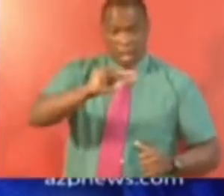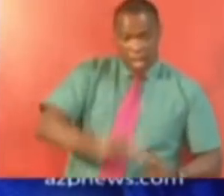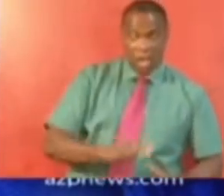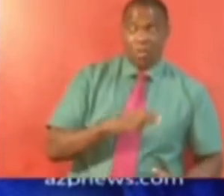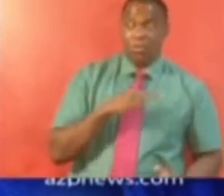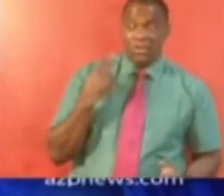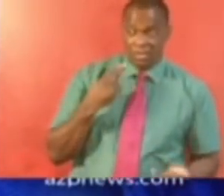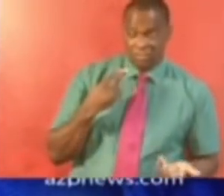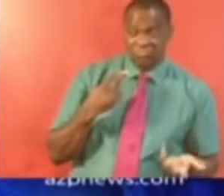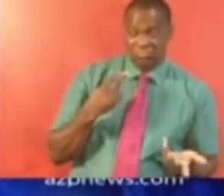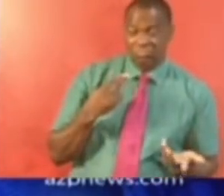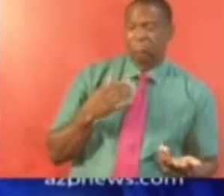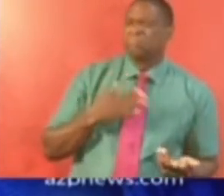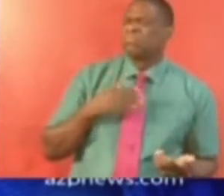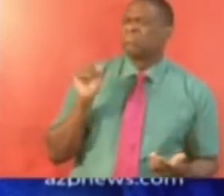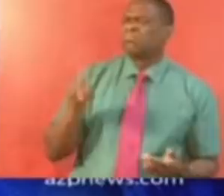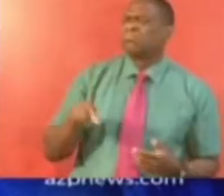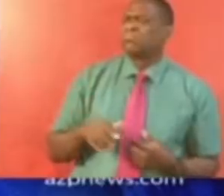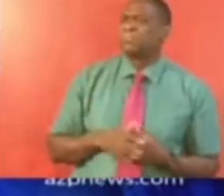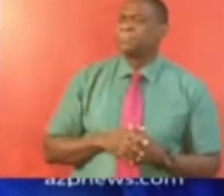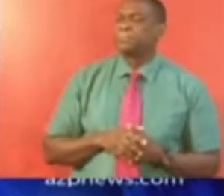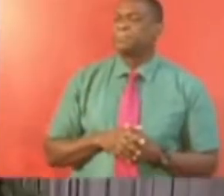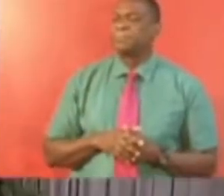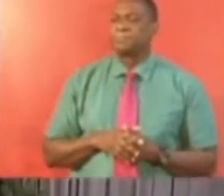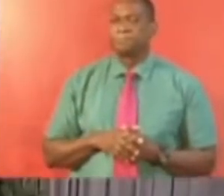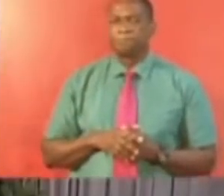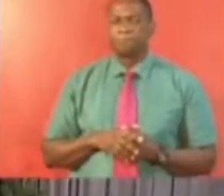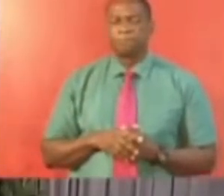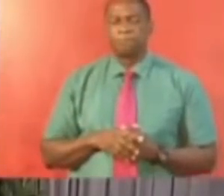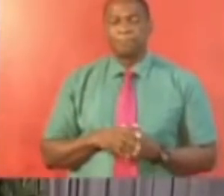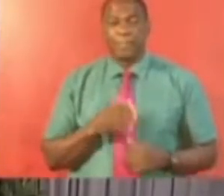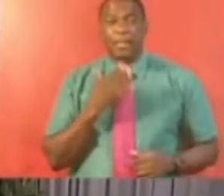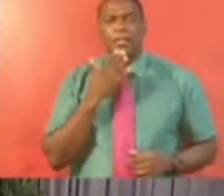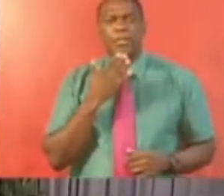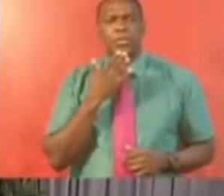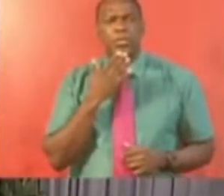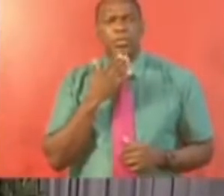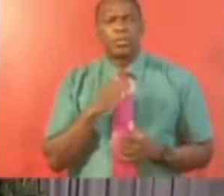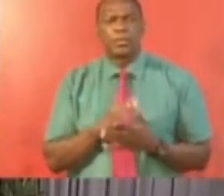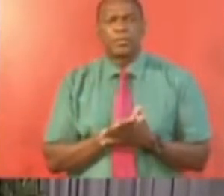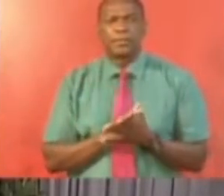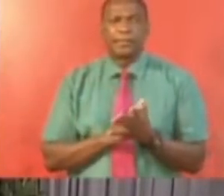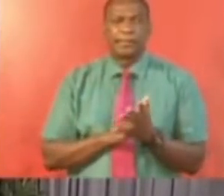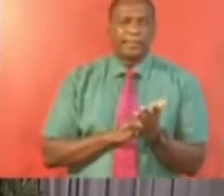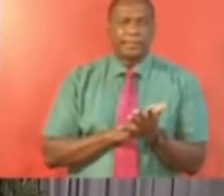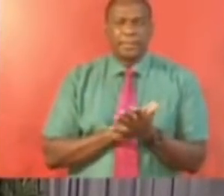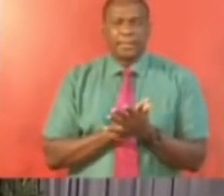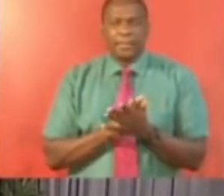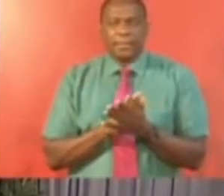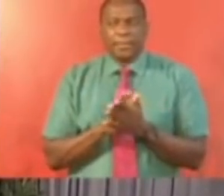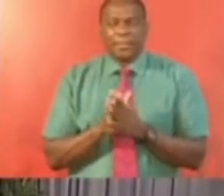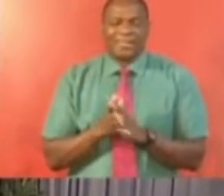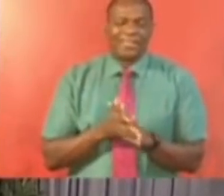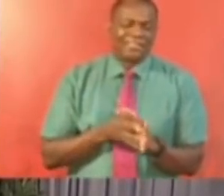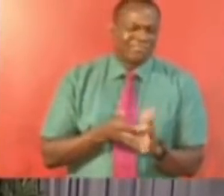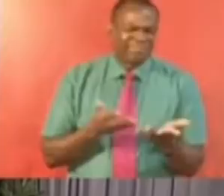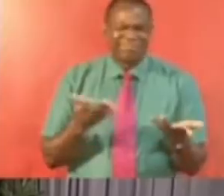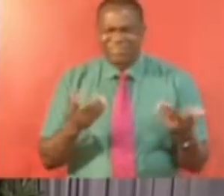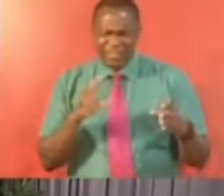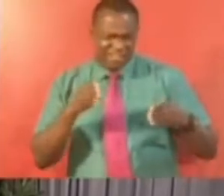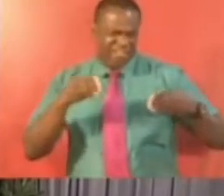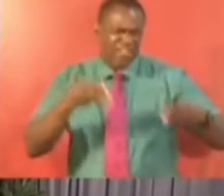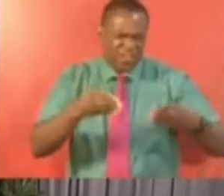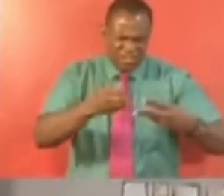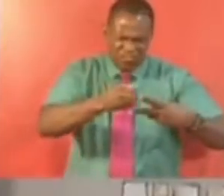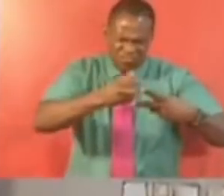Thank you. Thank you very much, Prior. It will never get down to that detail and that level